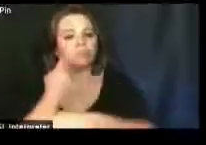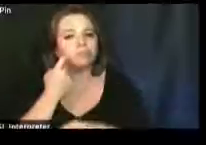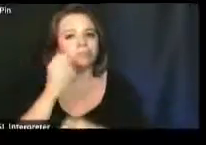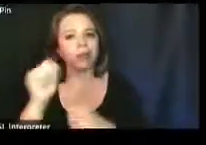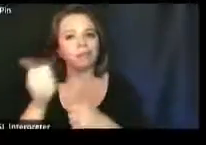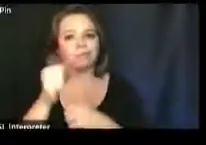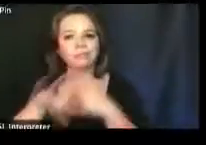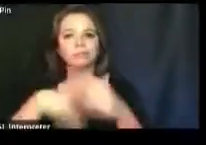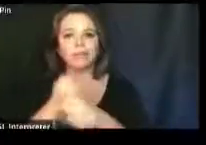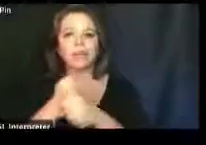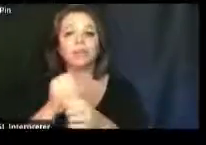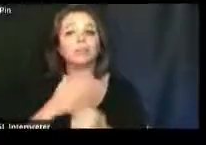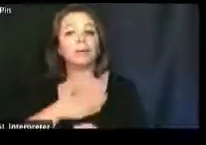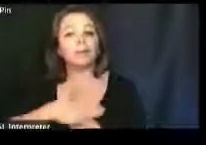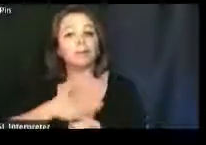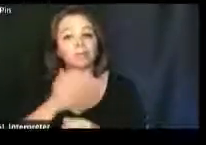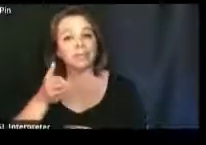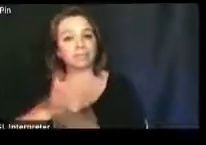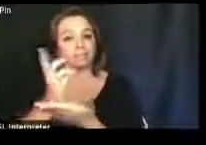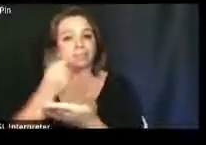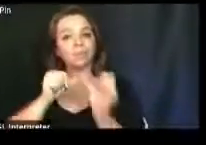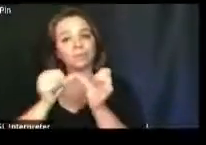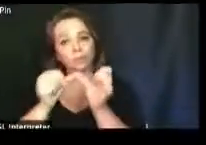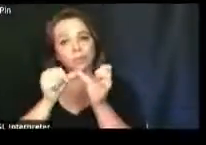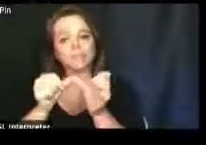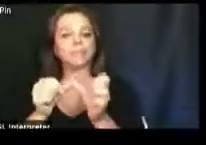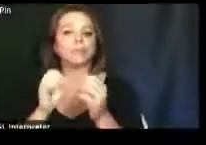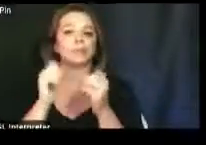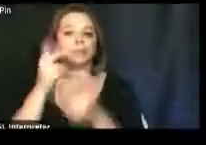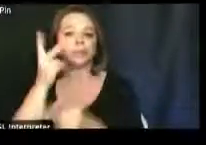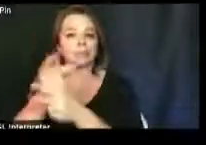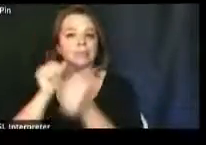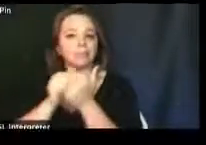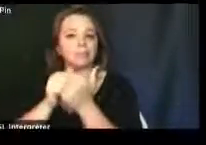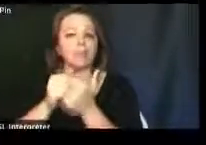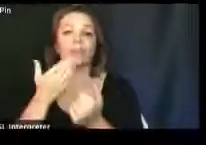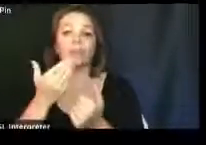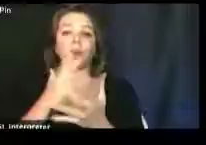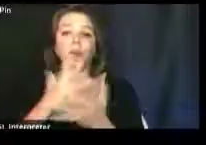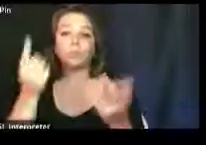run the course together. Thank you very much for your consideration.